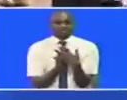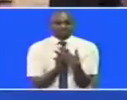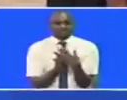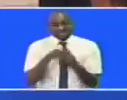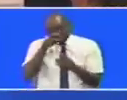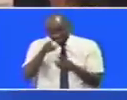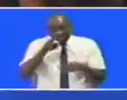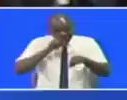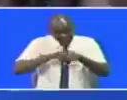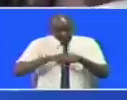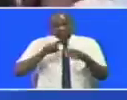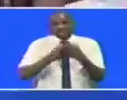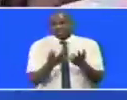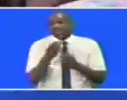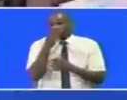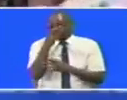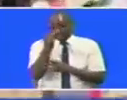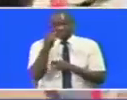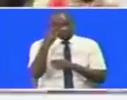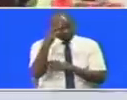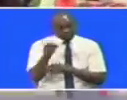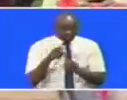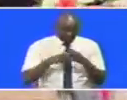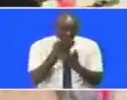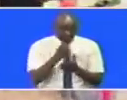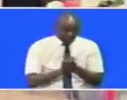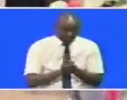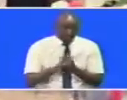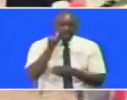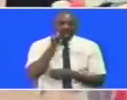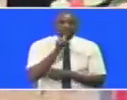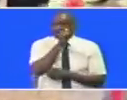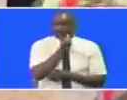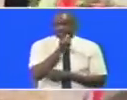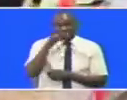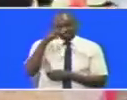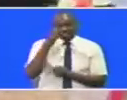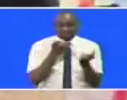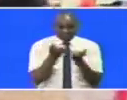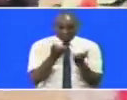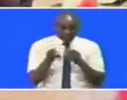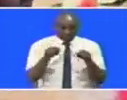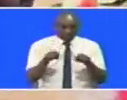crude production expected to start in 2020. Abiyagina, KTN Business Today.